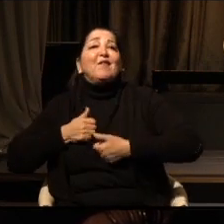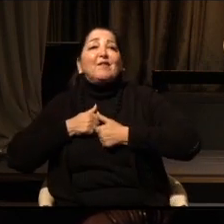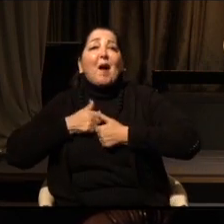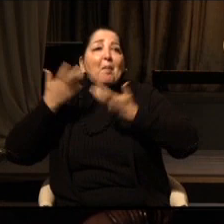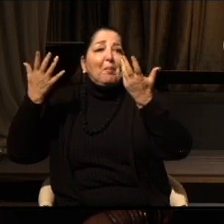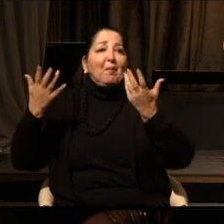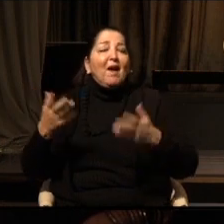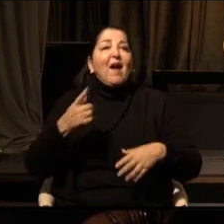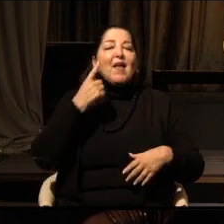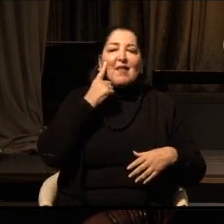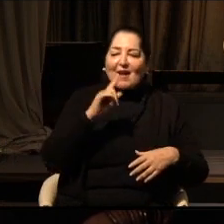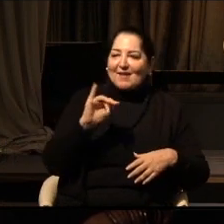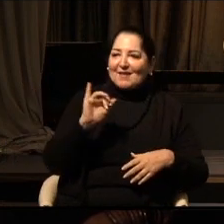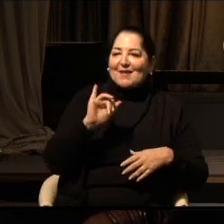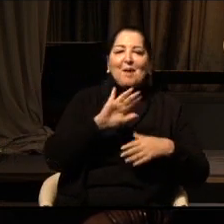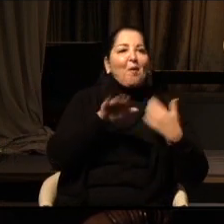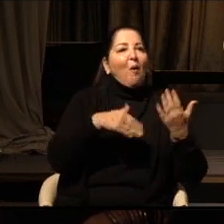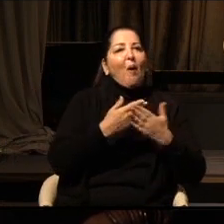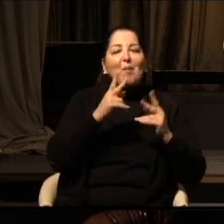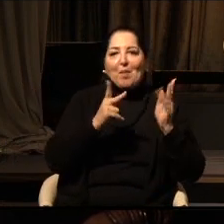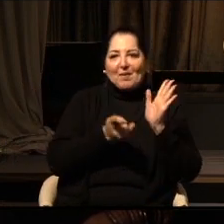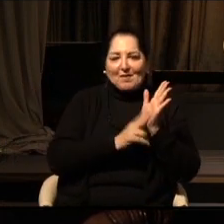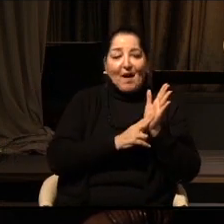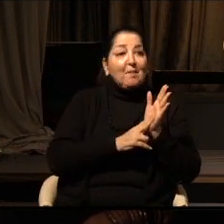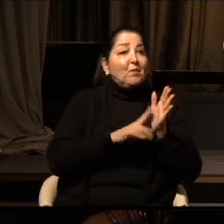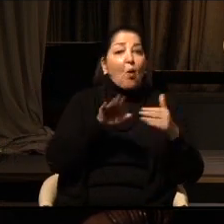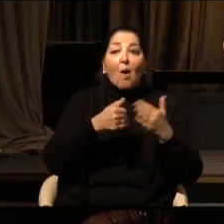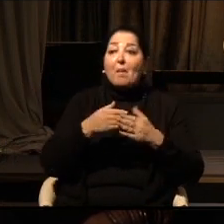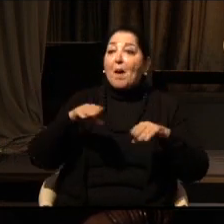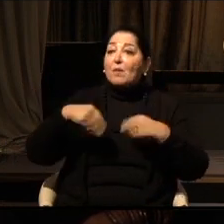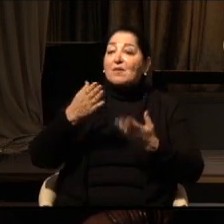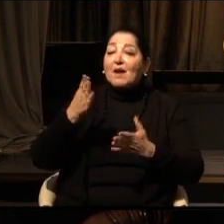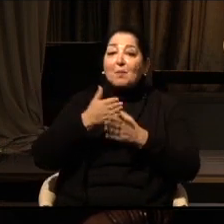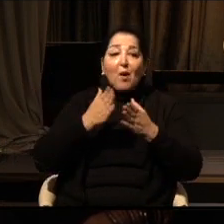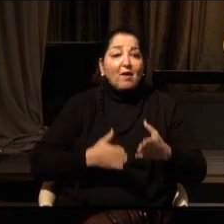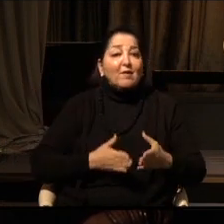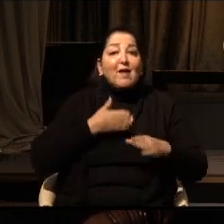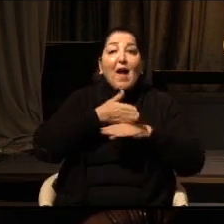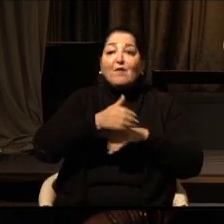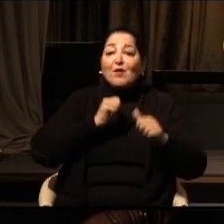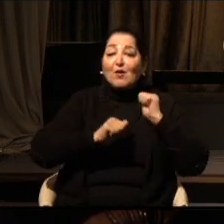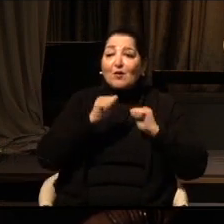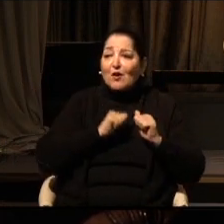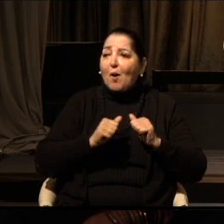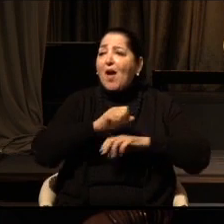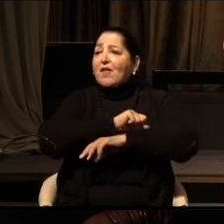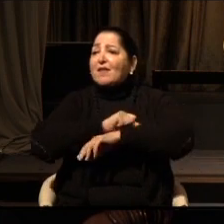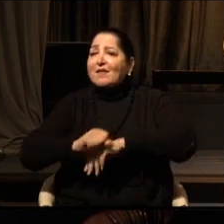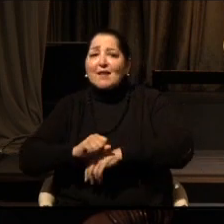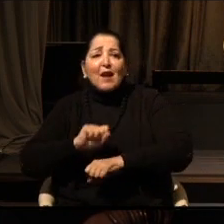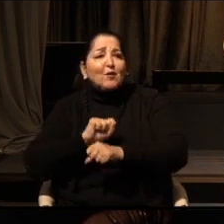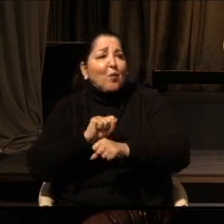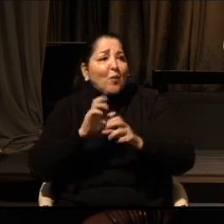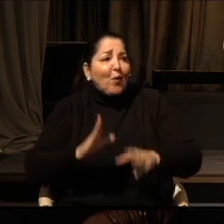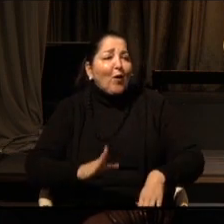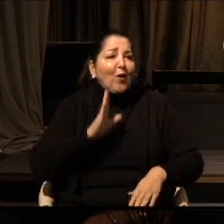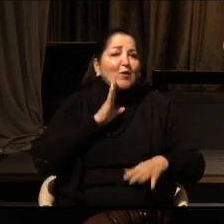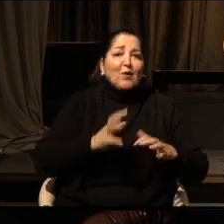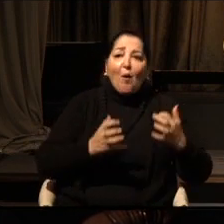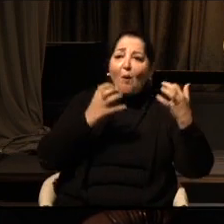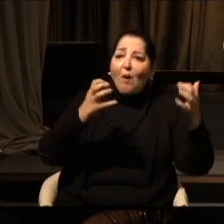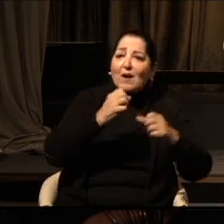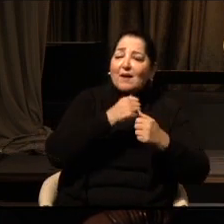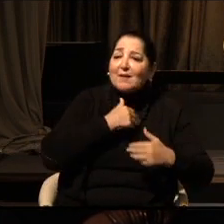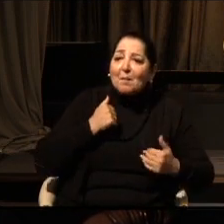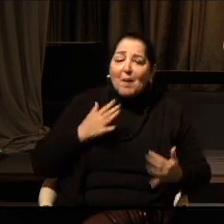All of my presenting partners, we gathered post-show and we stagehands, audience members, board members, and